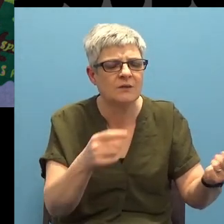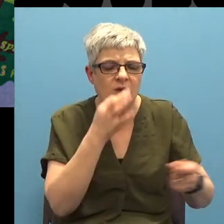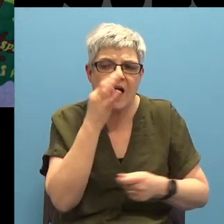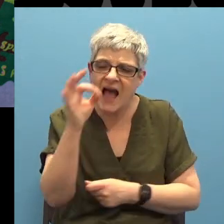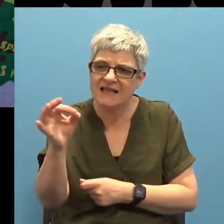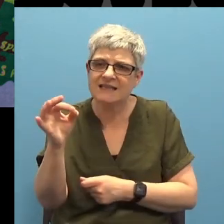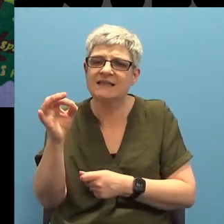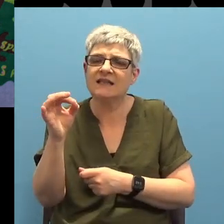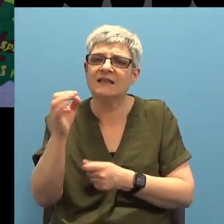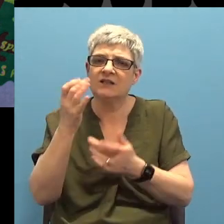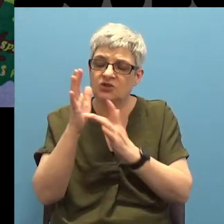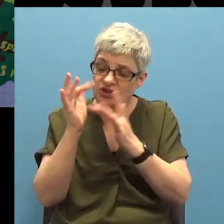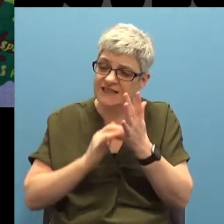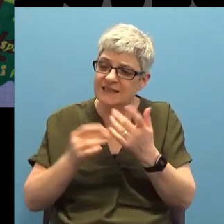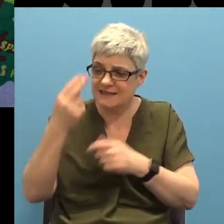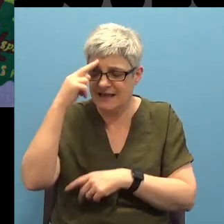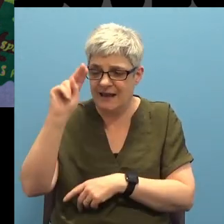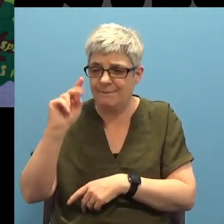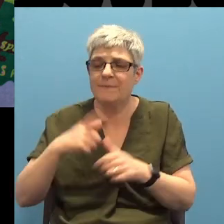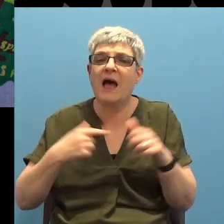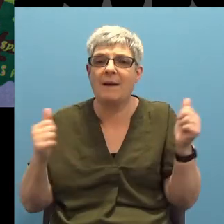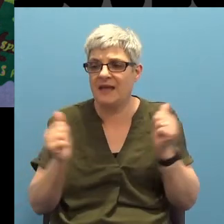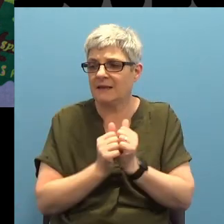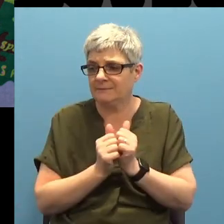name. Amen.